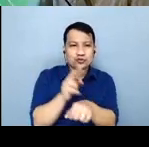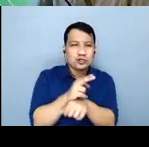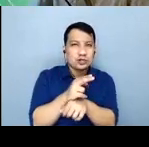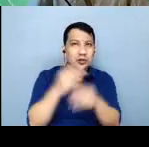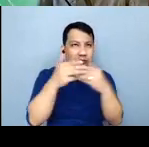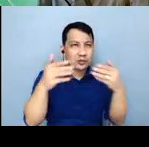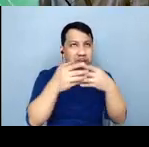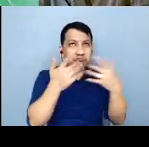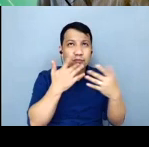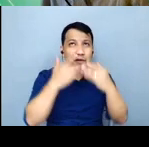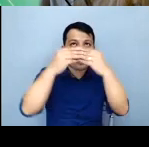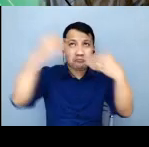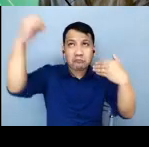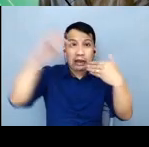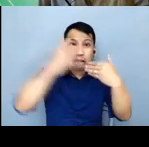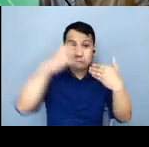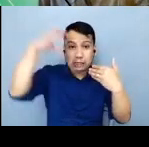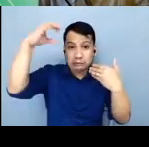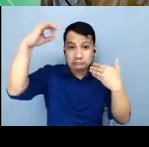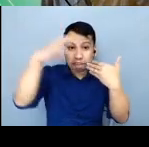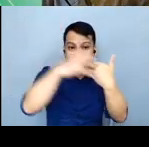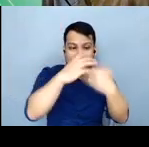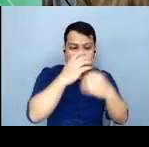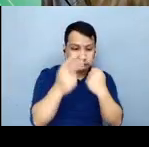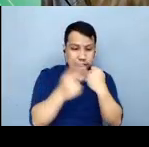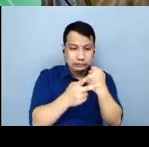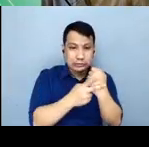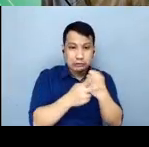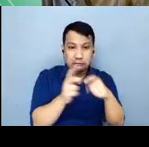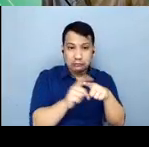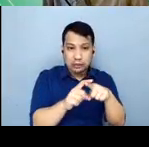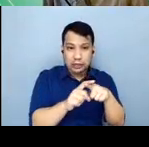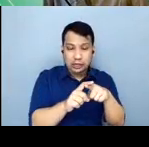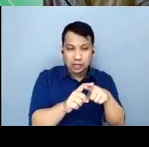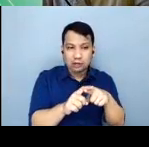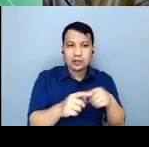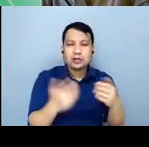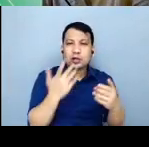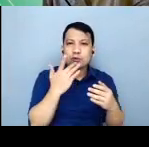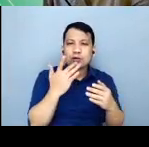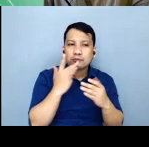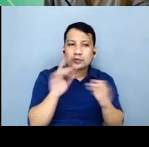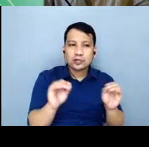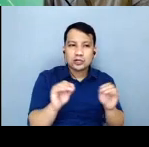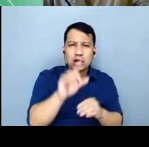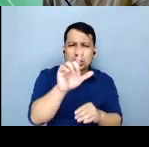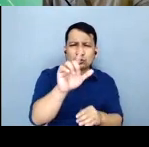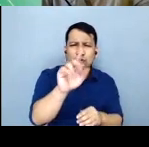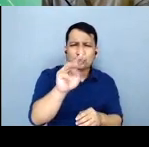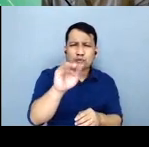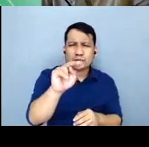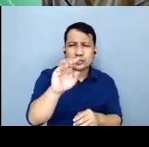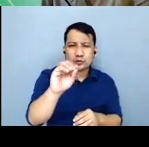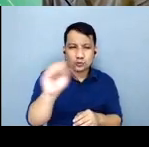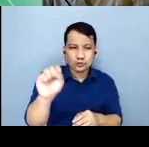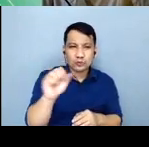energy. But instead of using materials like plastics and synthetic materials, using luminescent food waste, they were able to